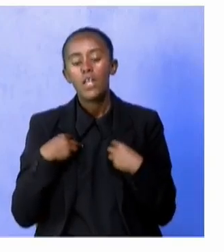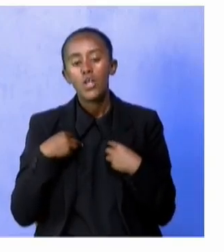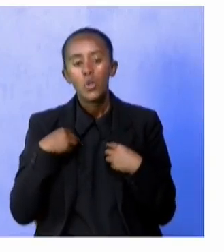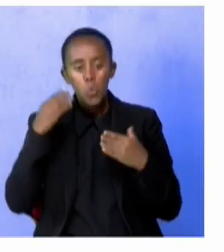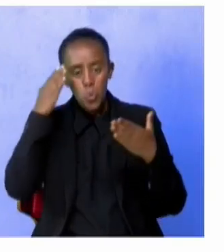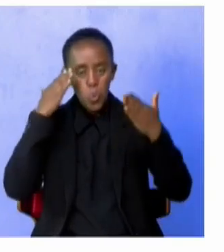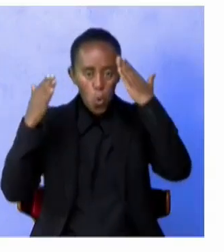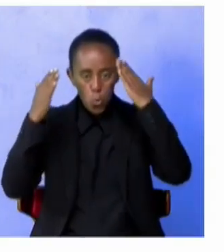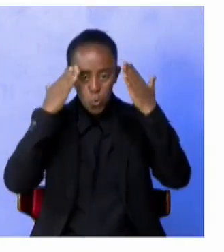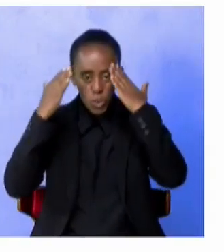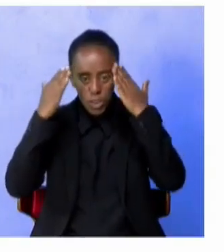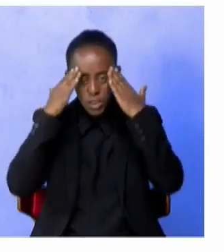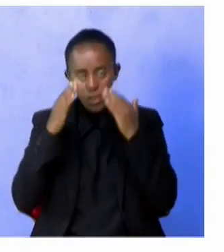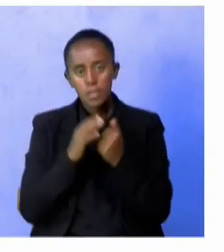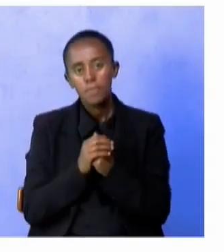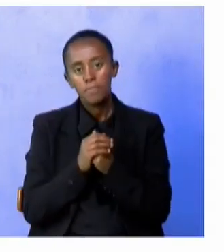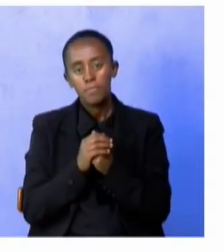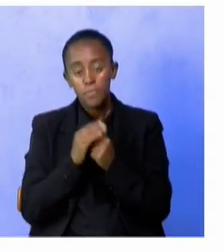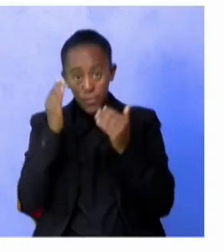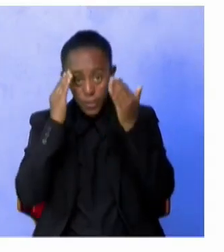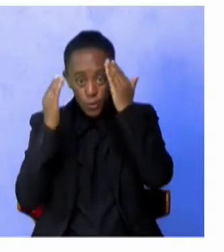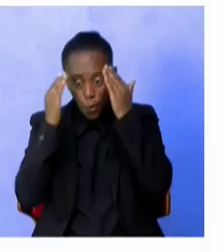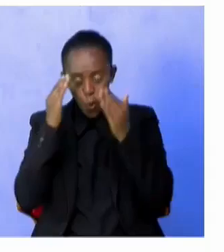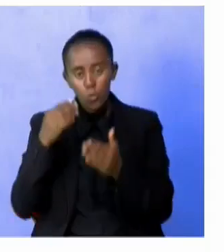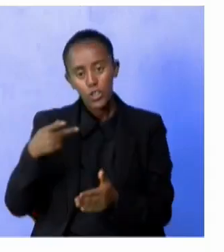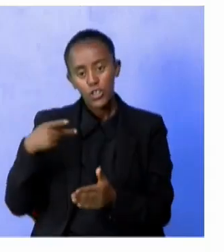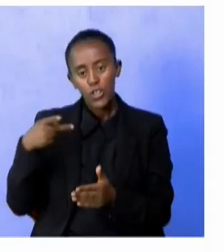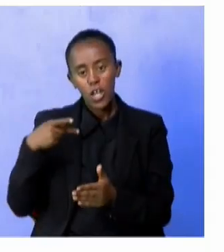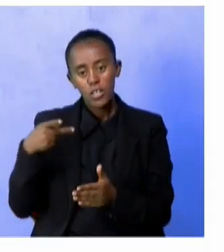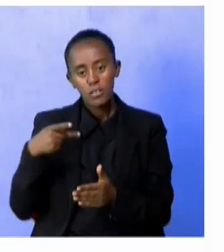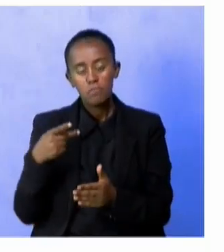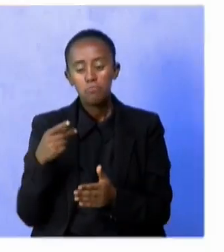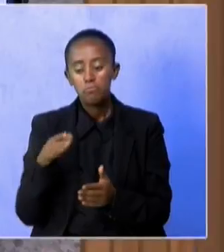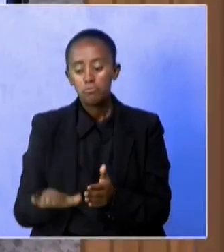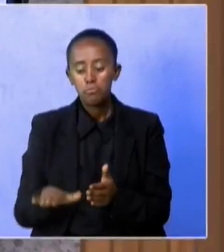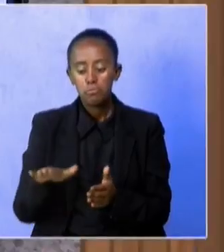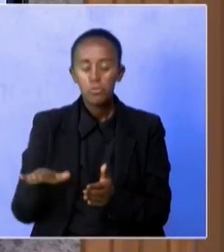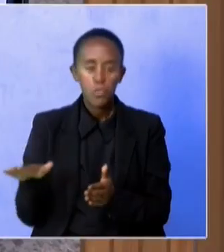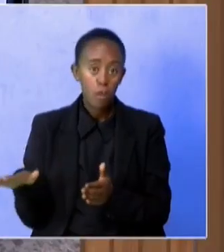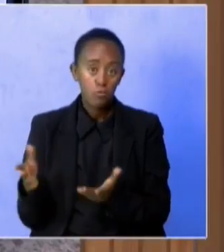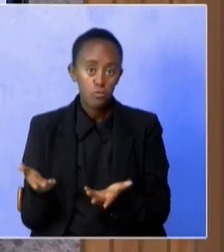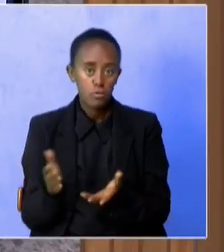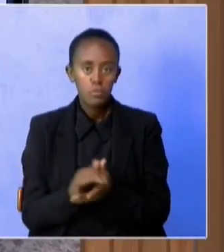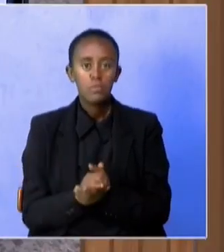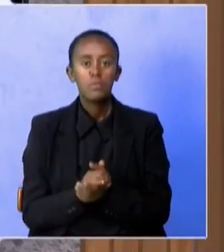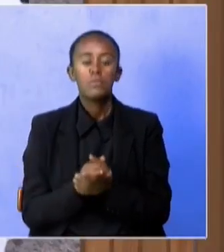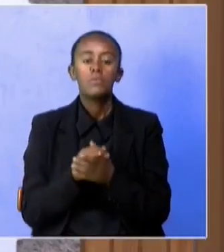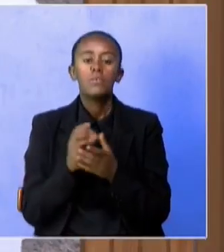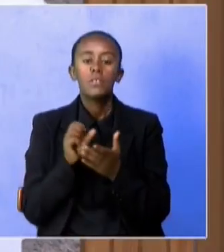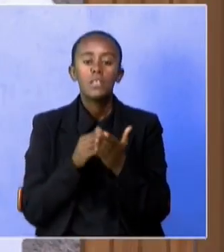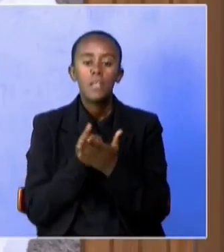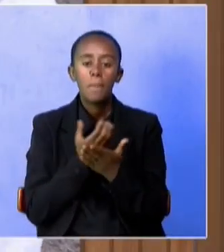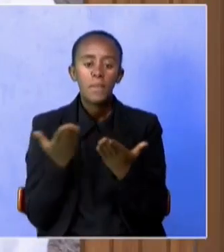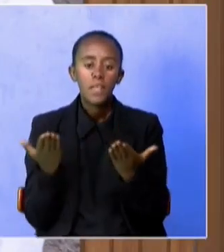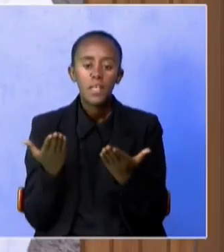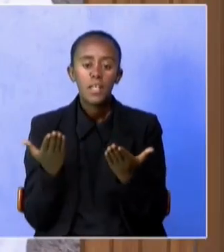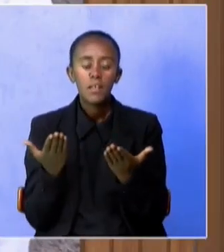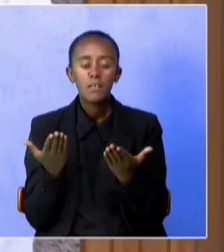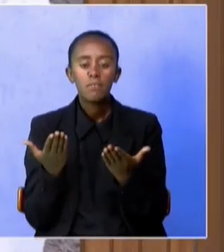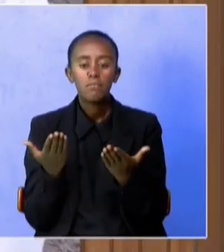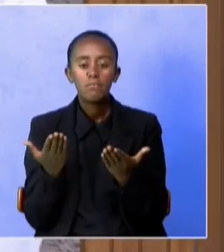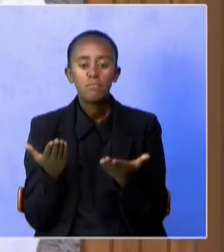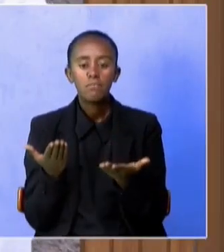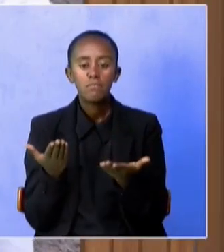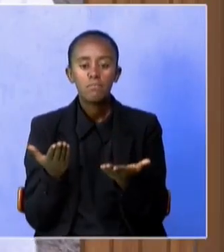each other since childhood. Again, this is something that has began in the past